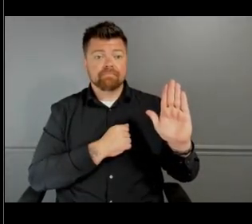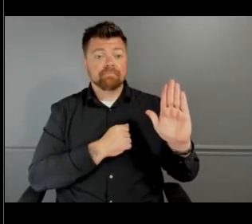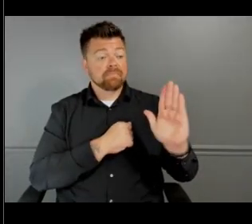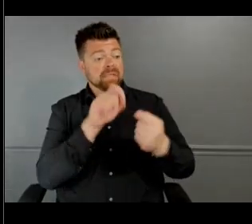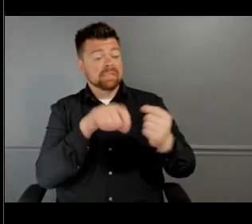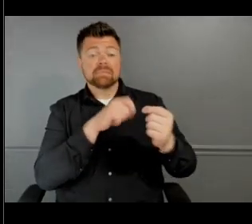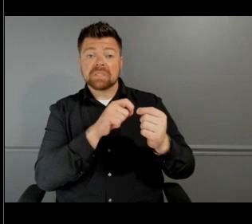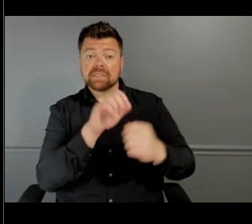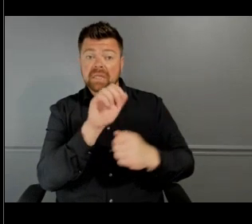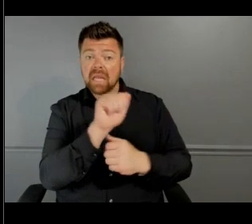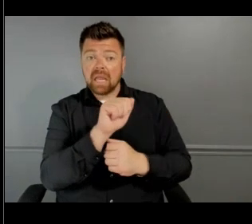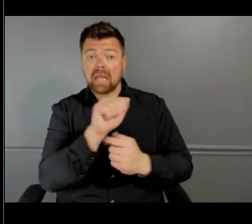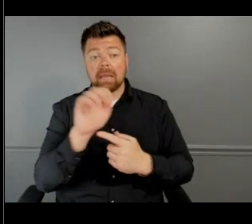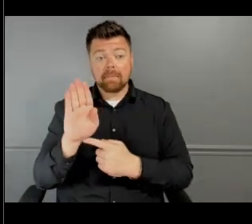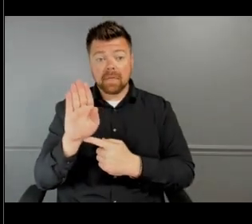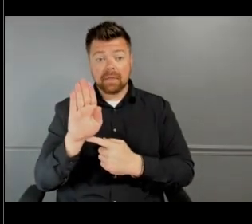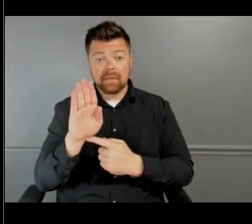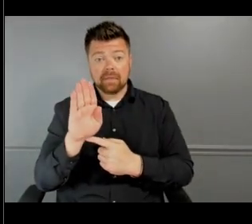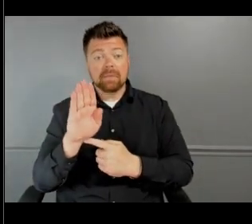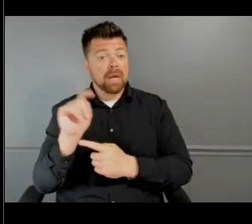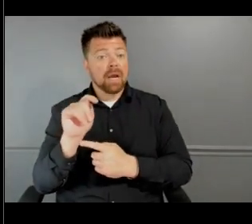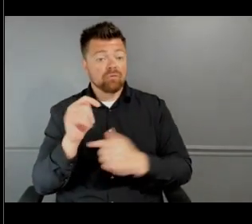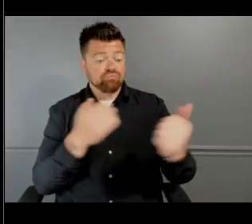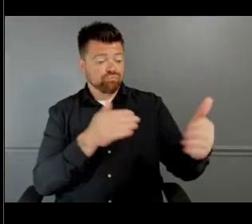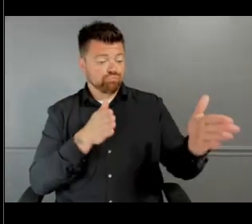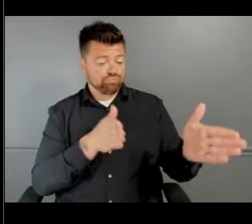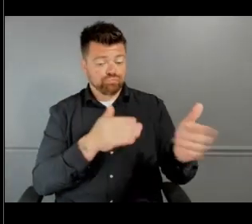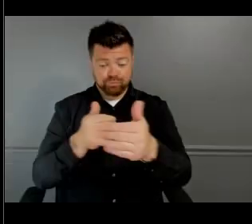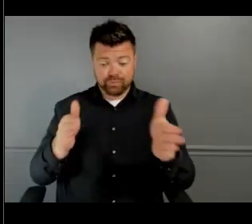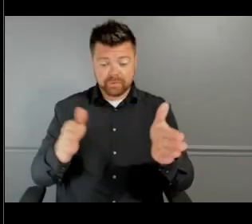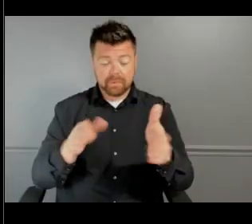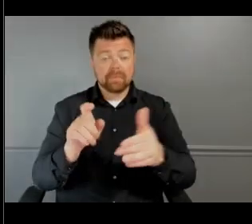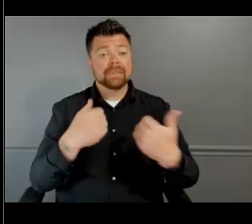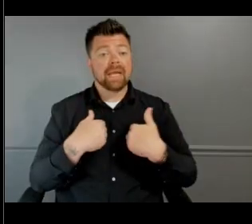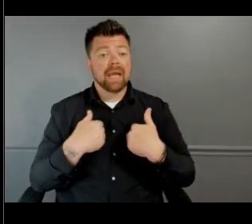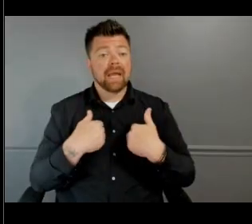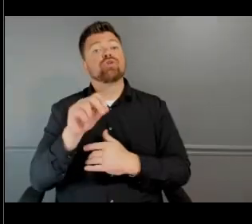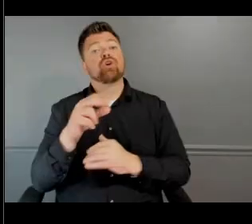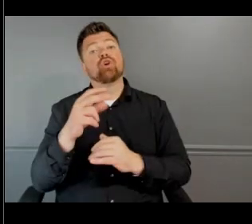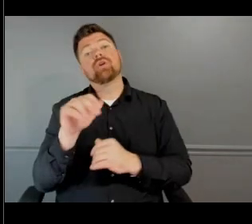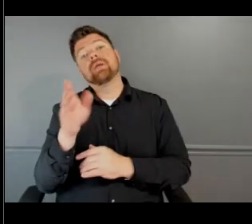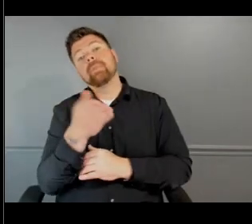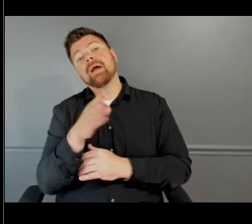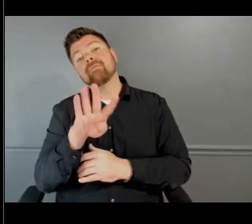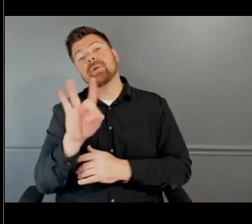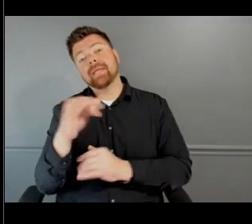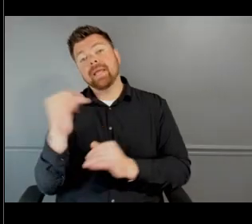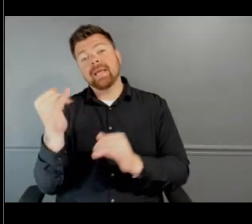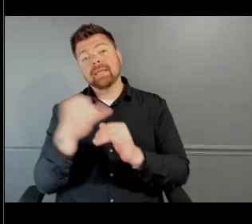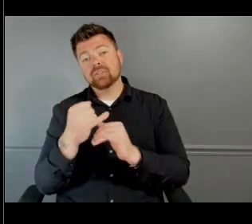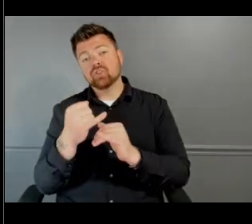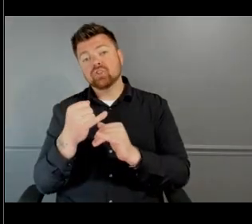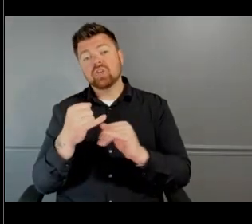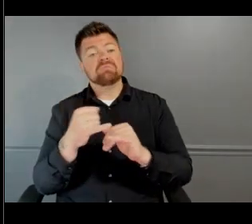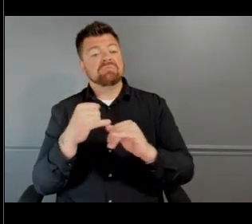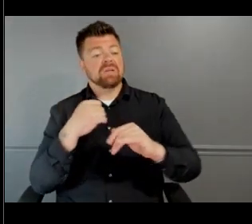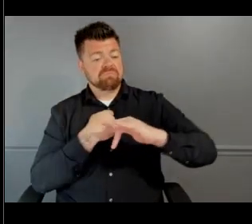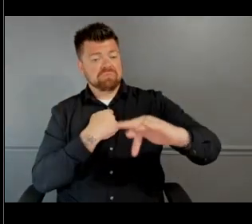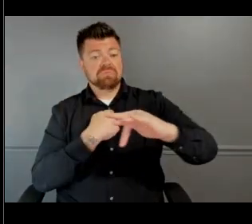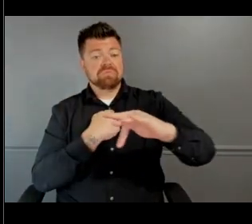Specification A and B bathrooms must have a 30-inch by 48-inch clear floor